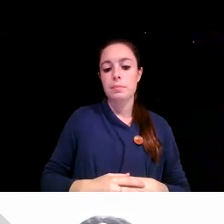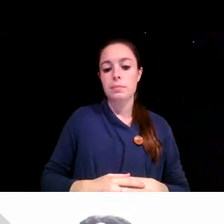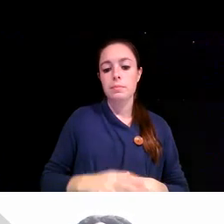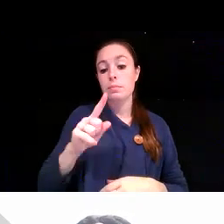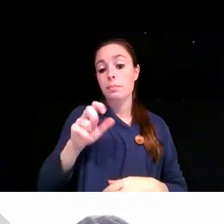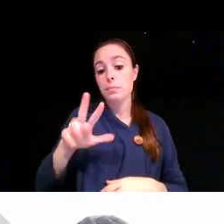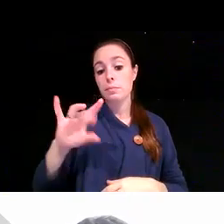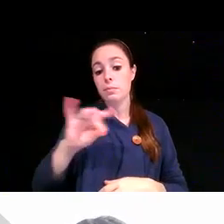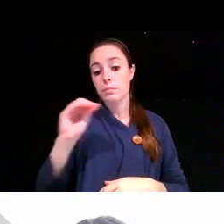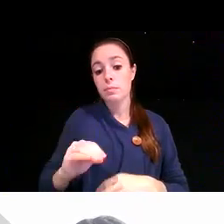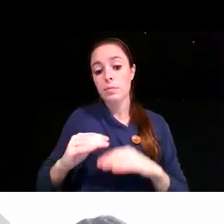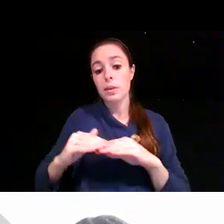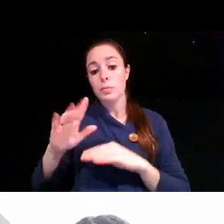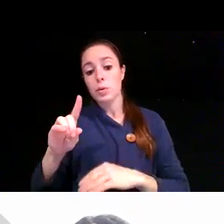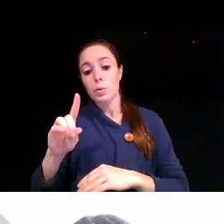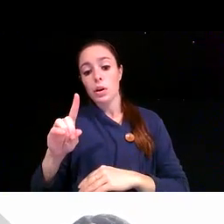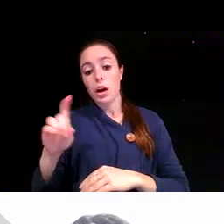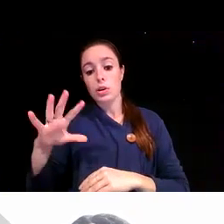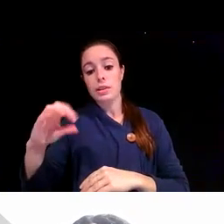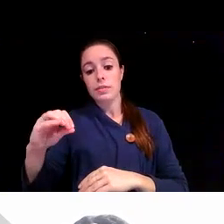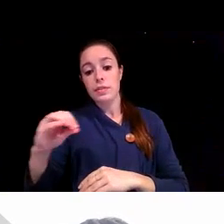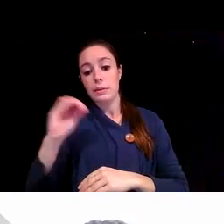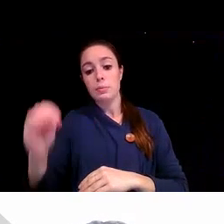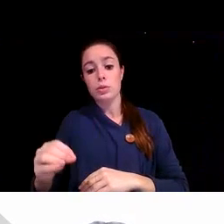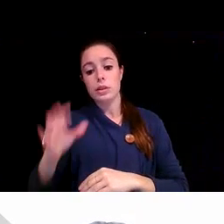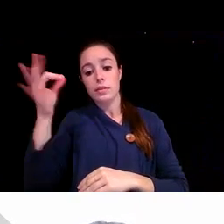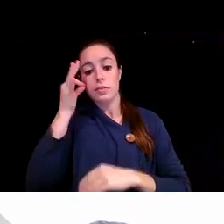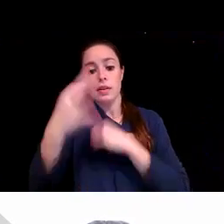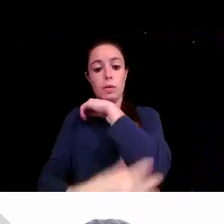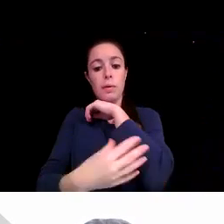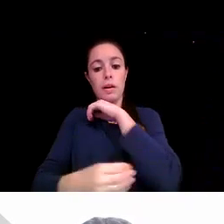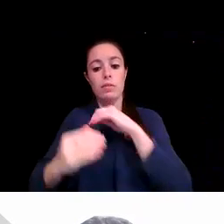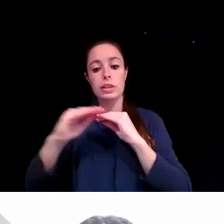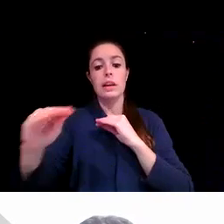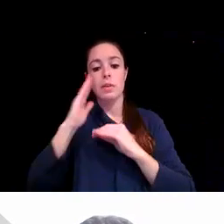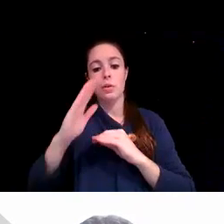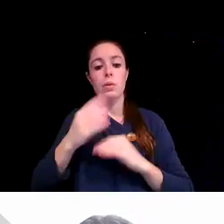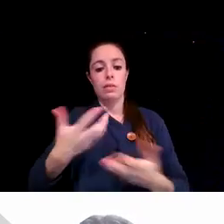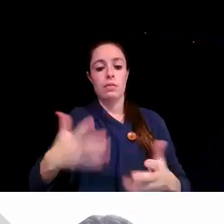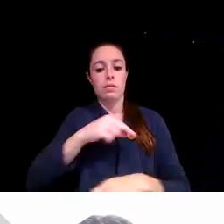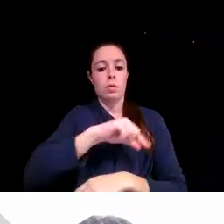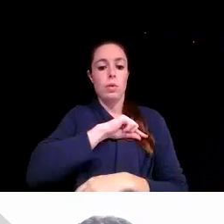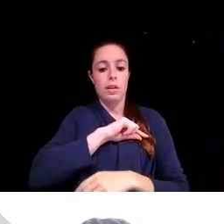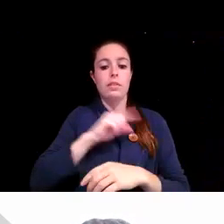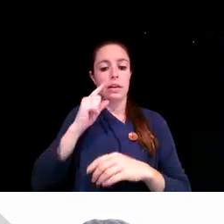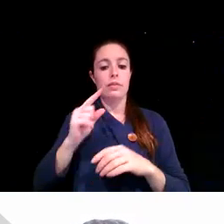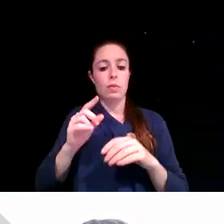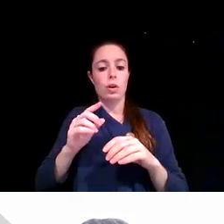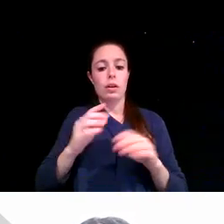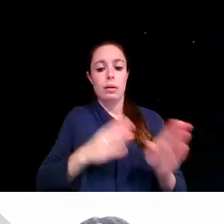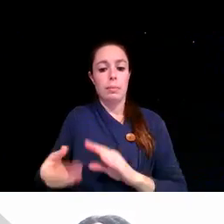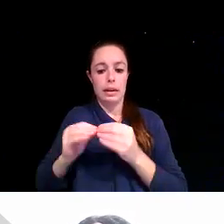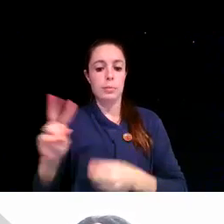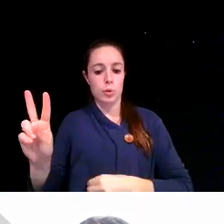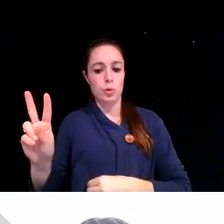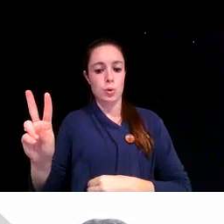up to 150% of the federal poverty level will qualify you for the Essential Plan 2, and from